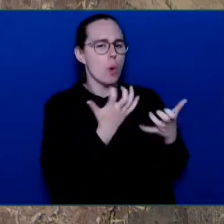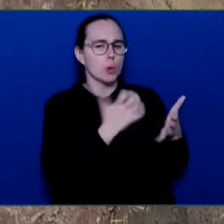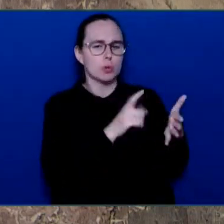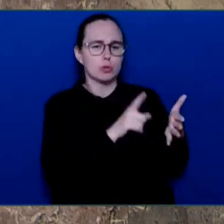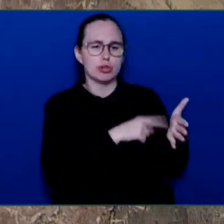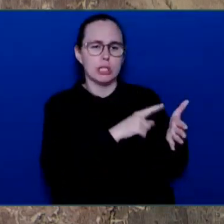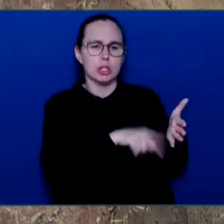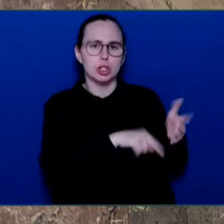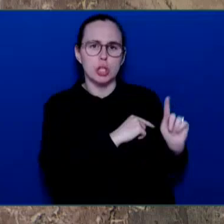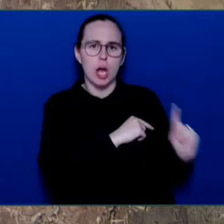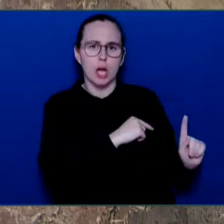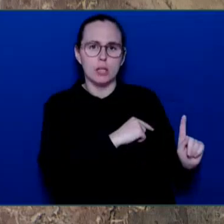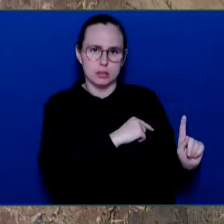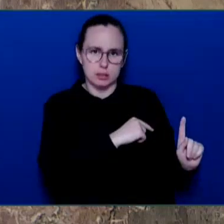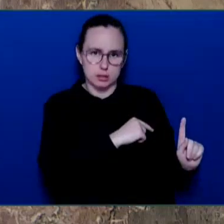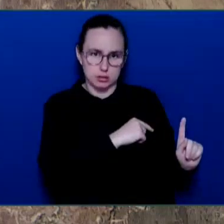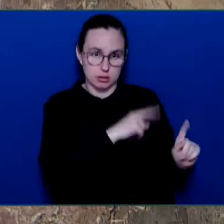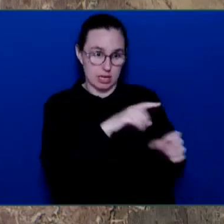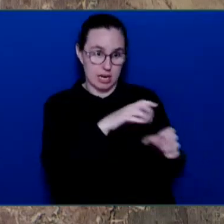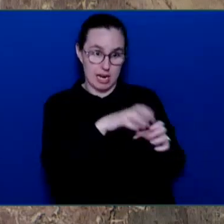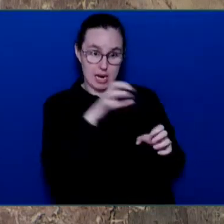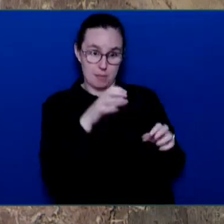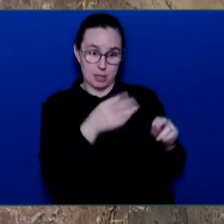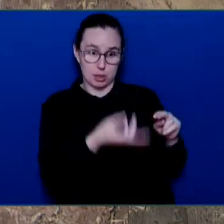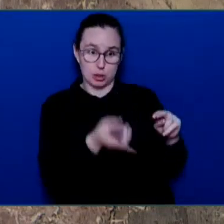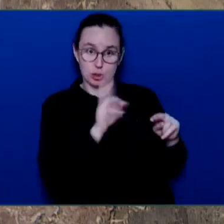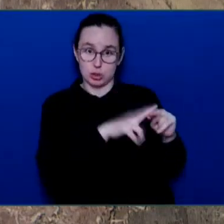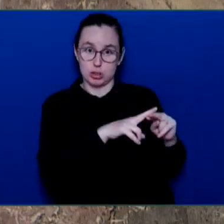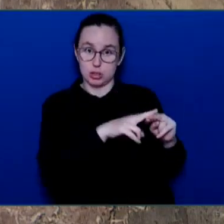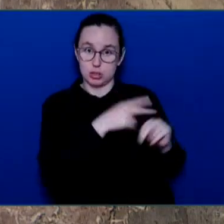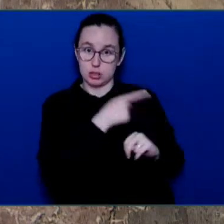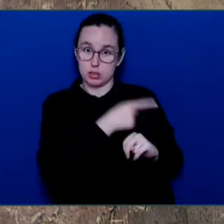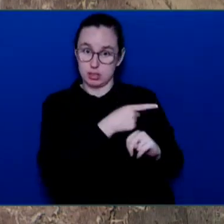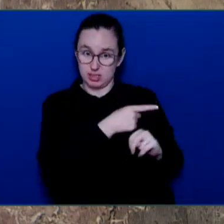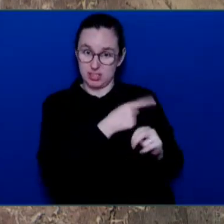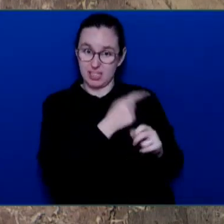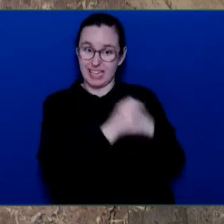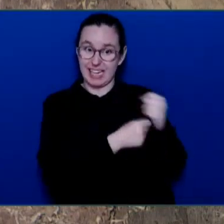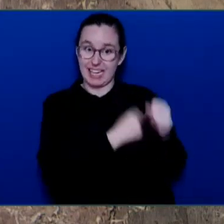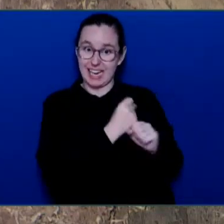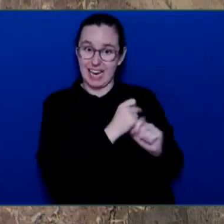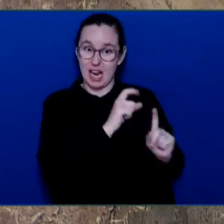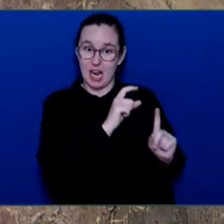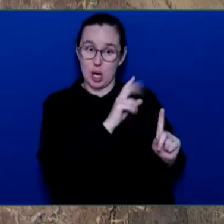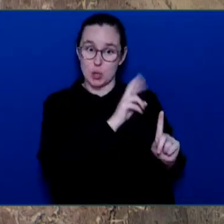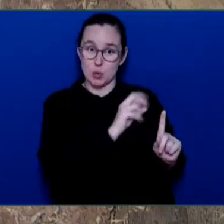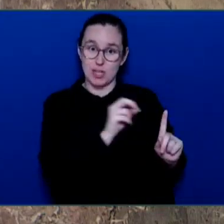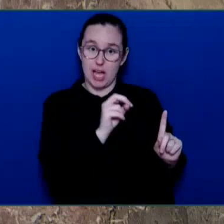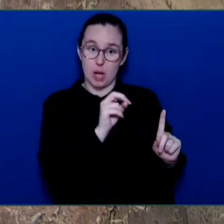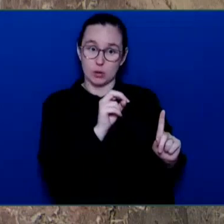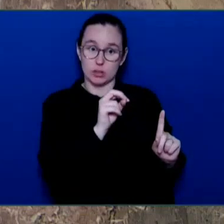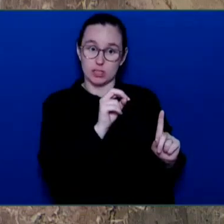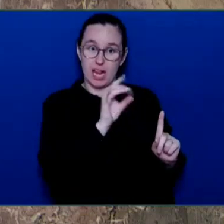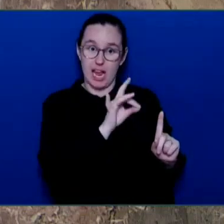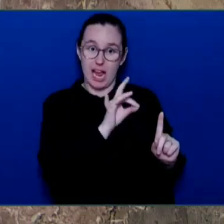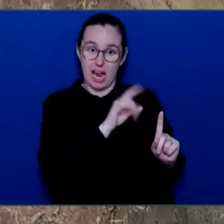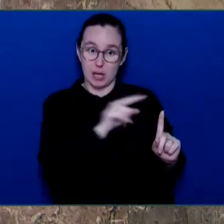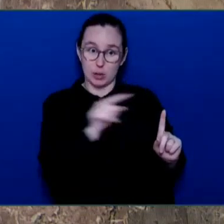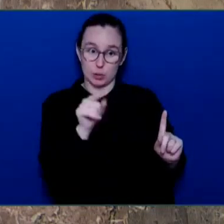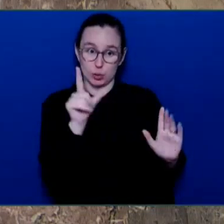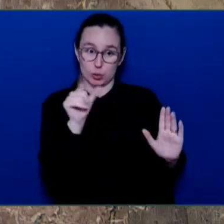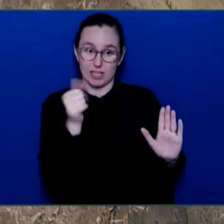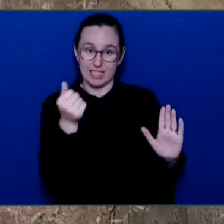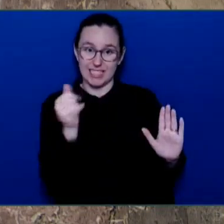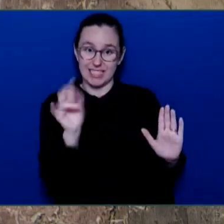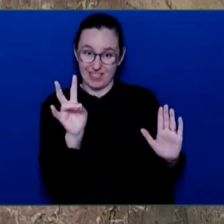to 2017, and when we introduced the Clean BC Plan in 2018, they have gone down. In